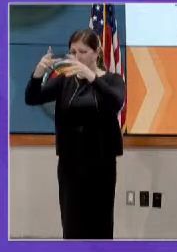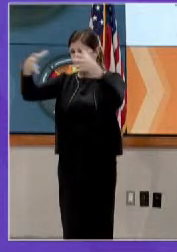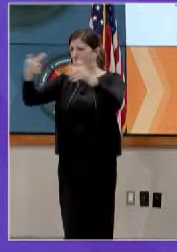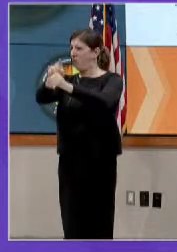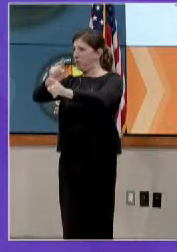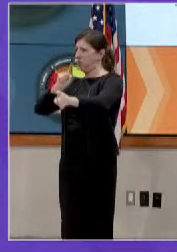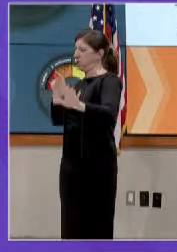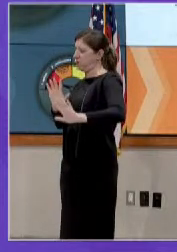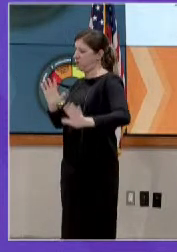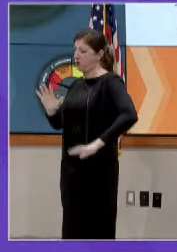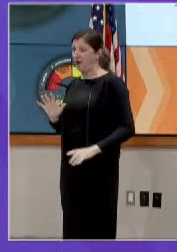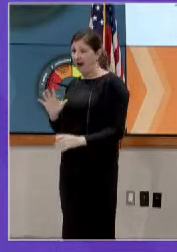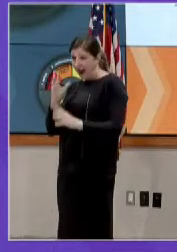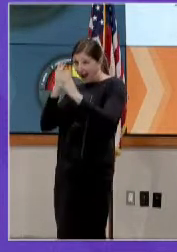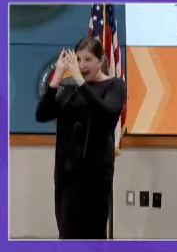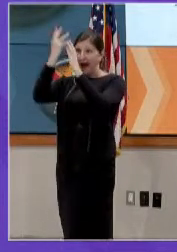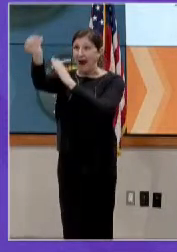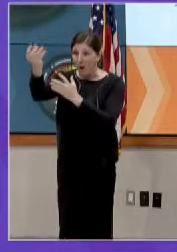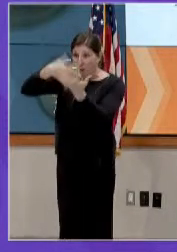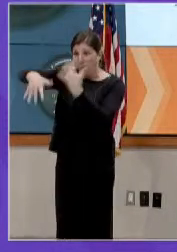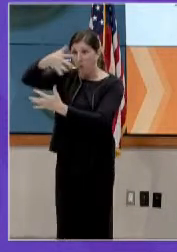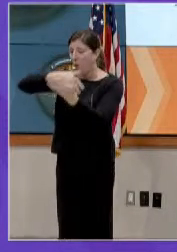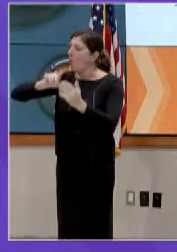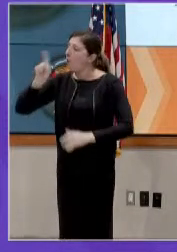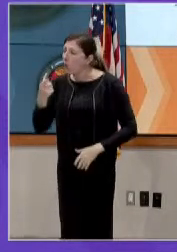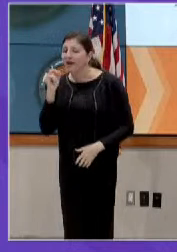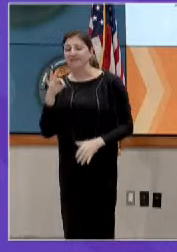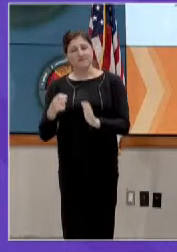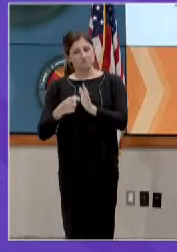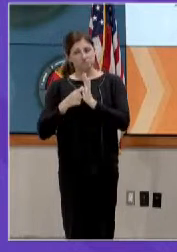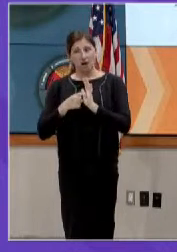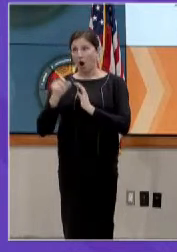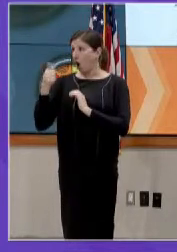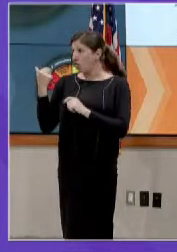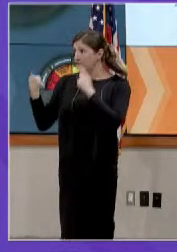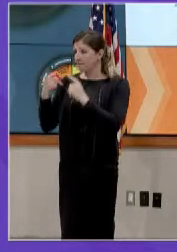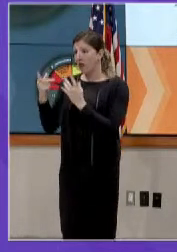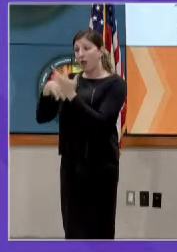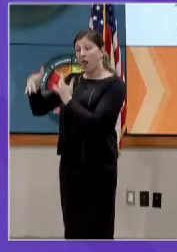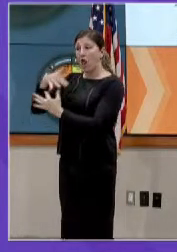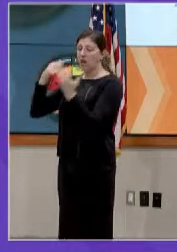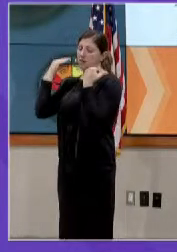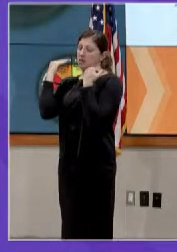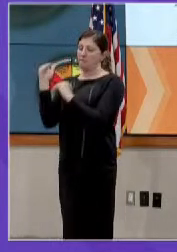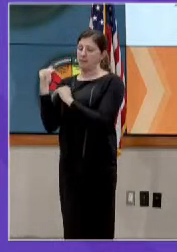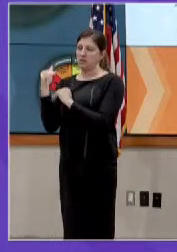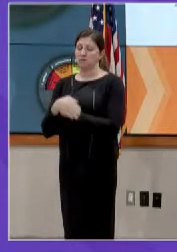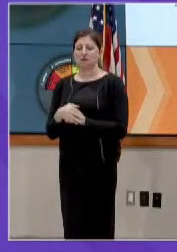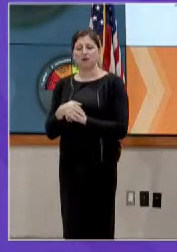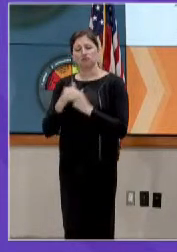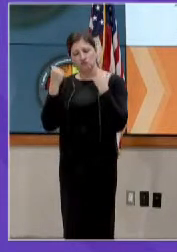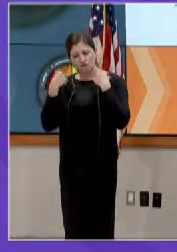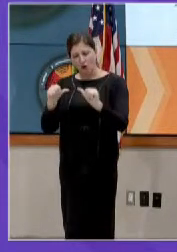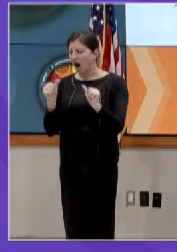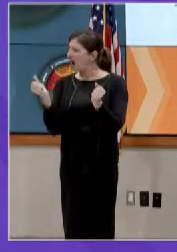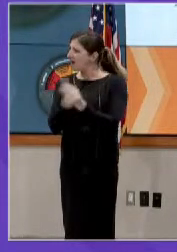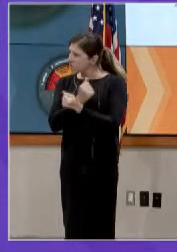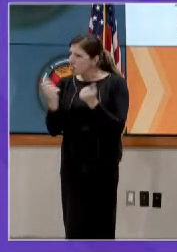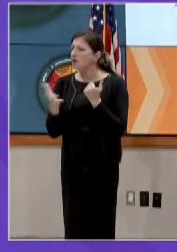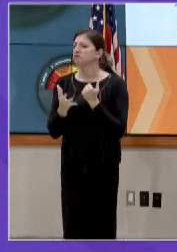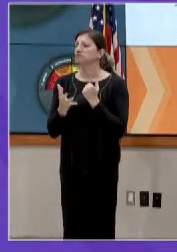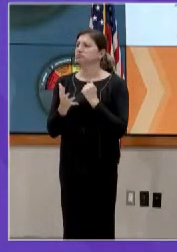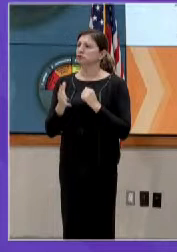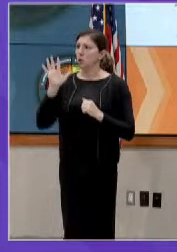not go out unless you have to. Limit your interactions with others. Do everything you can to monitor